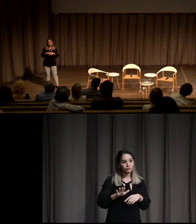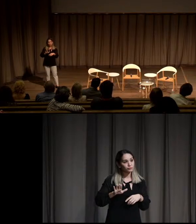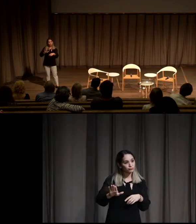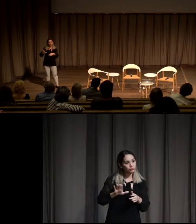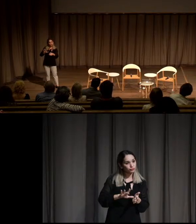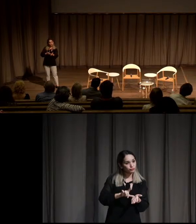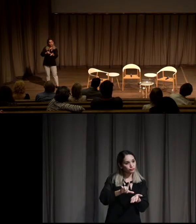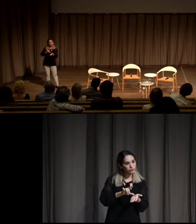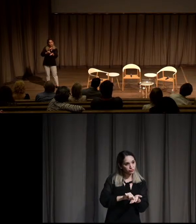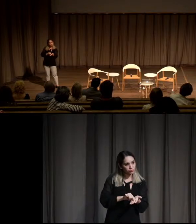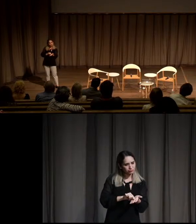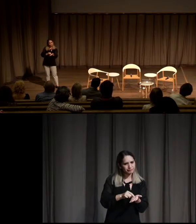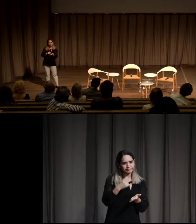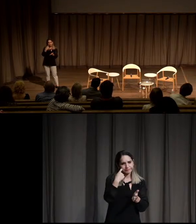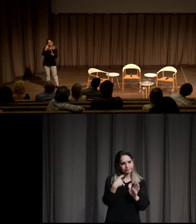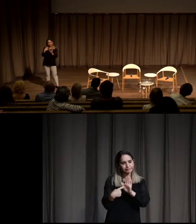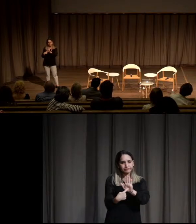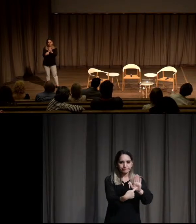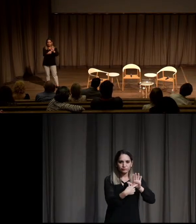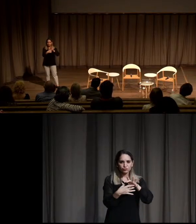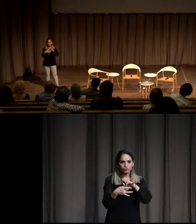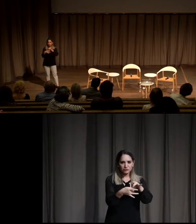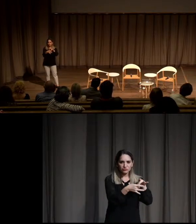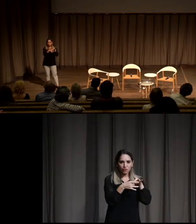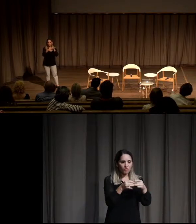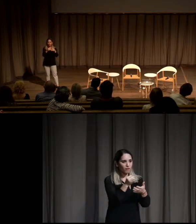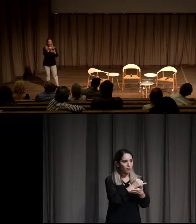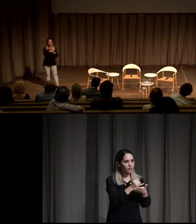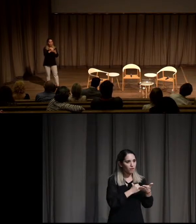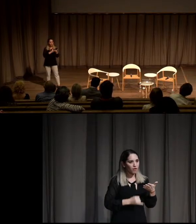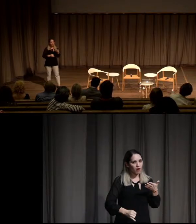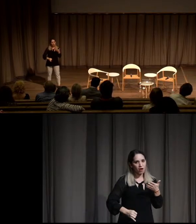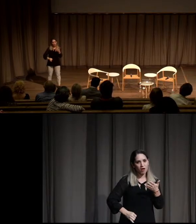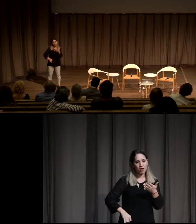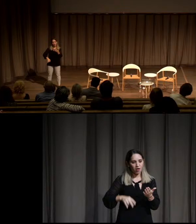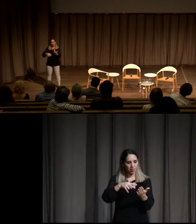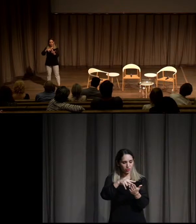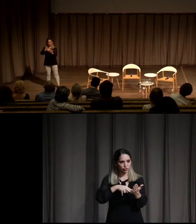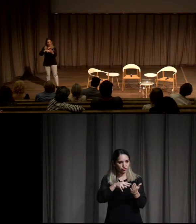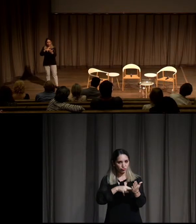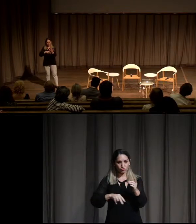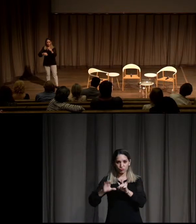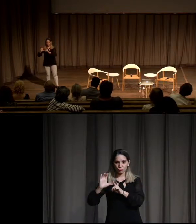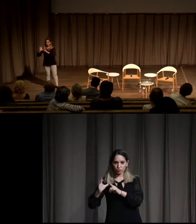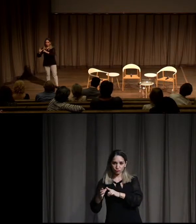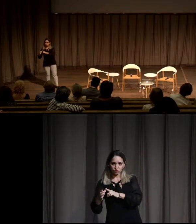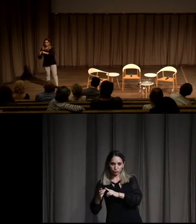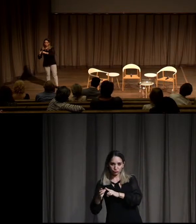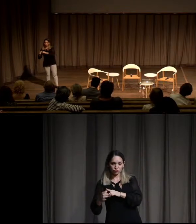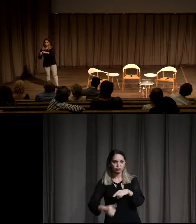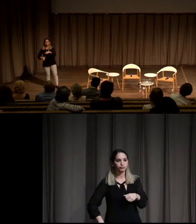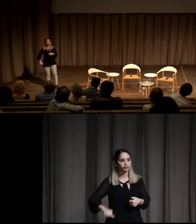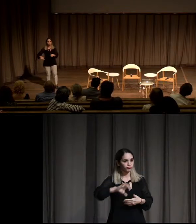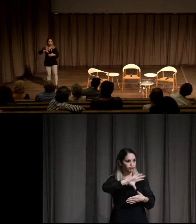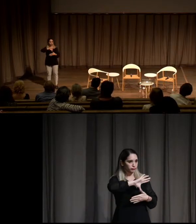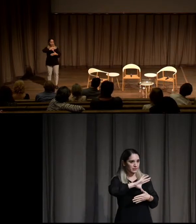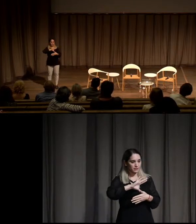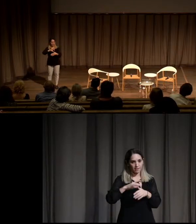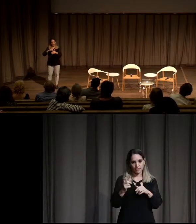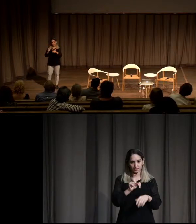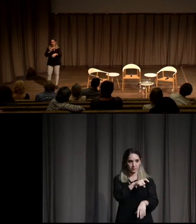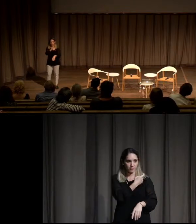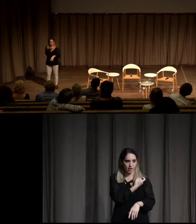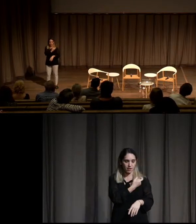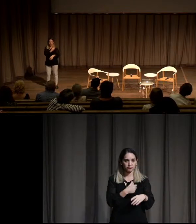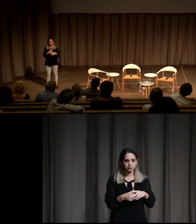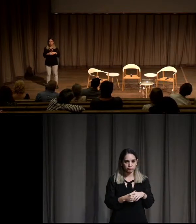focus on the relationship among art, literature, and culture in 20th century Latin America and Spain. She has curated